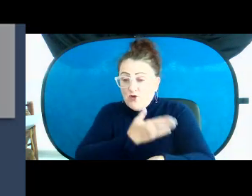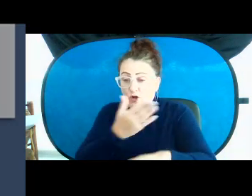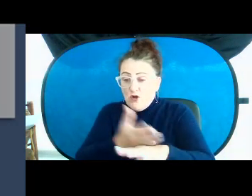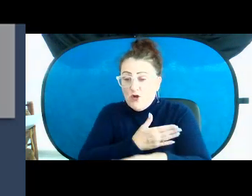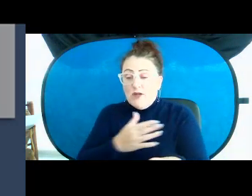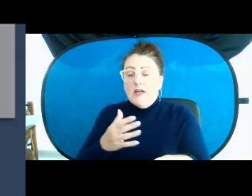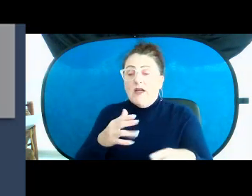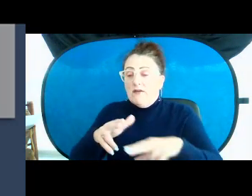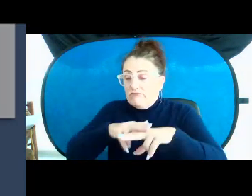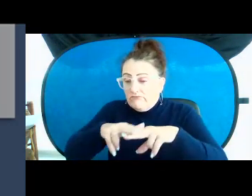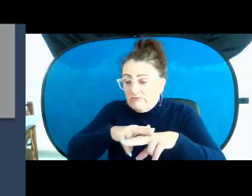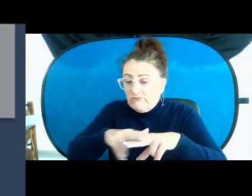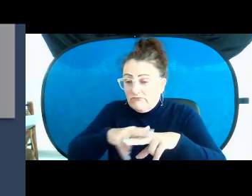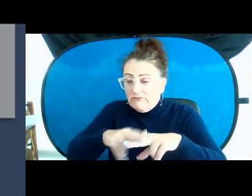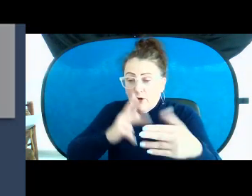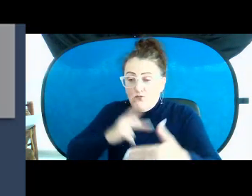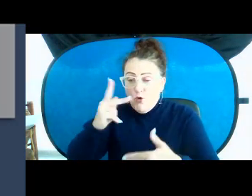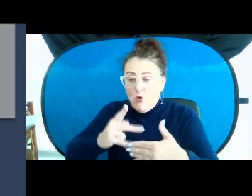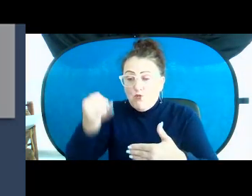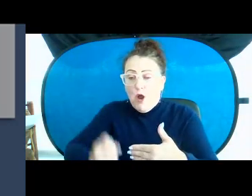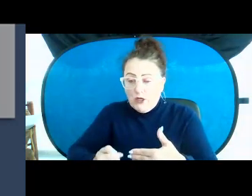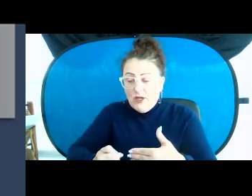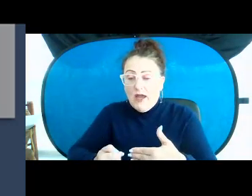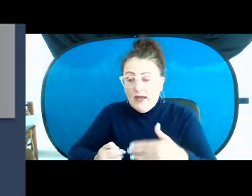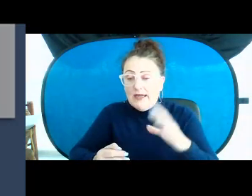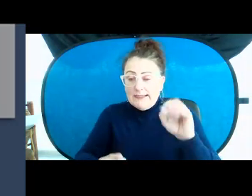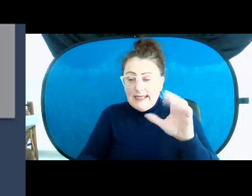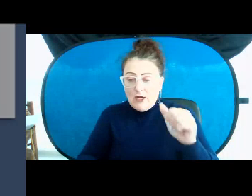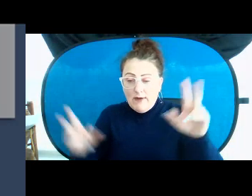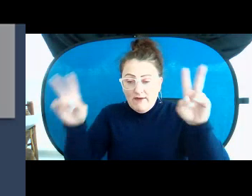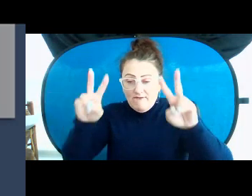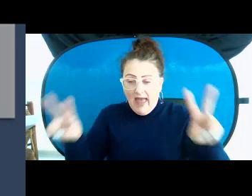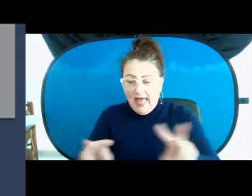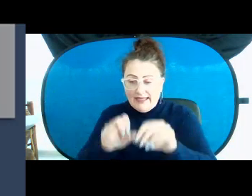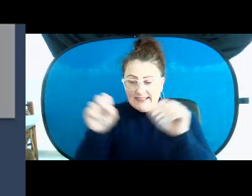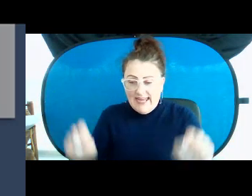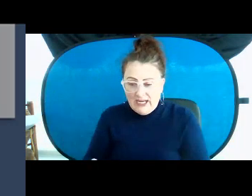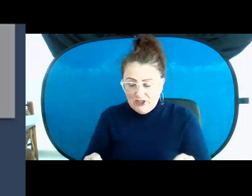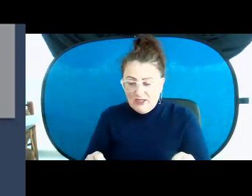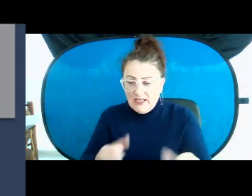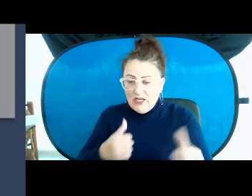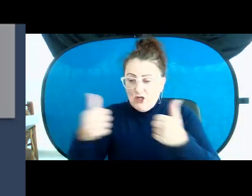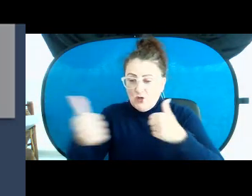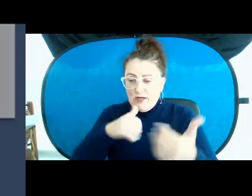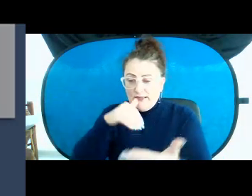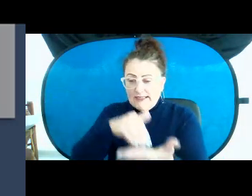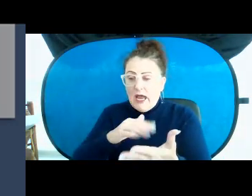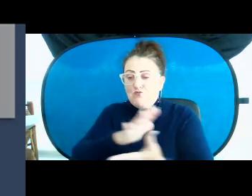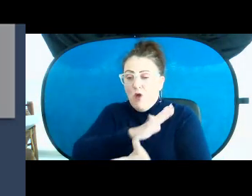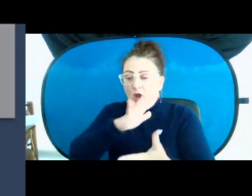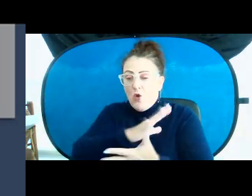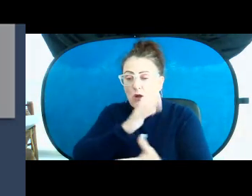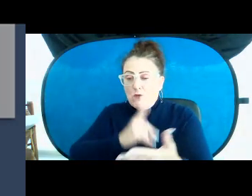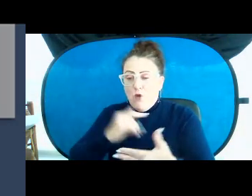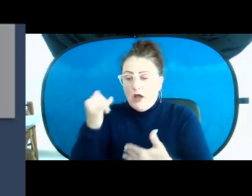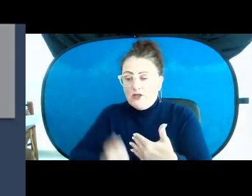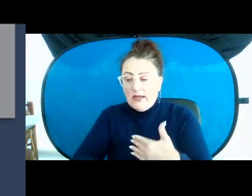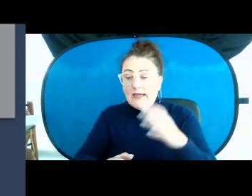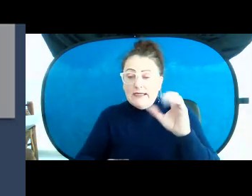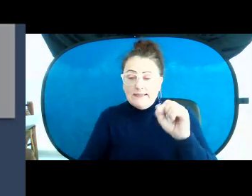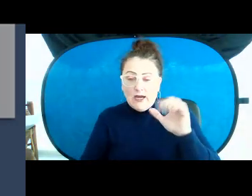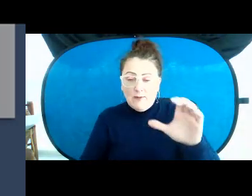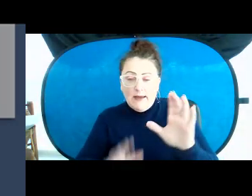Rail Capital Program Project, Sacramento Valley Station Transit Center Priority Projects, Sacramento